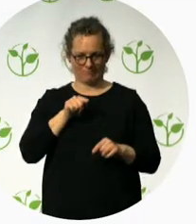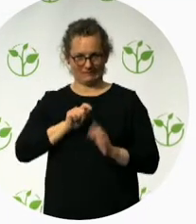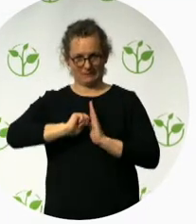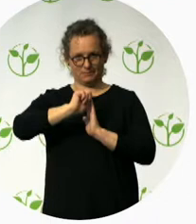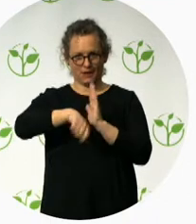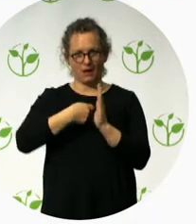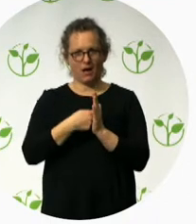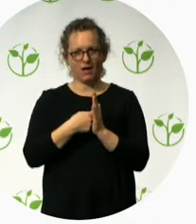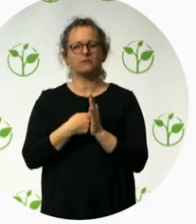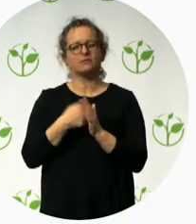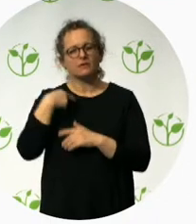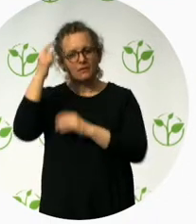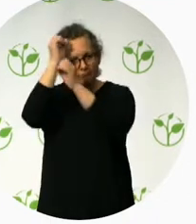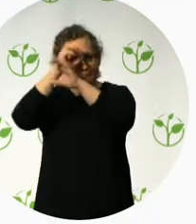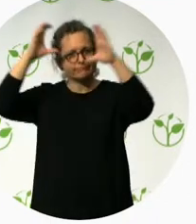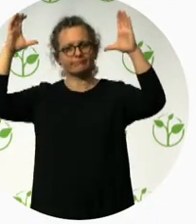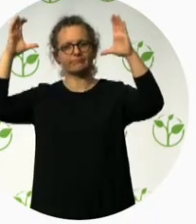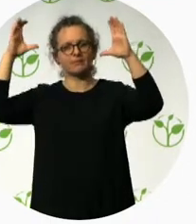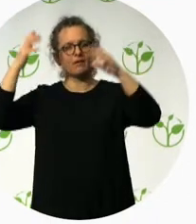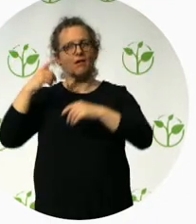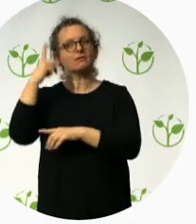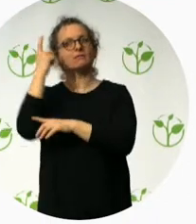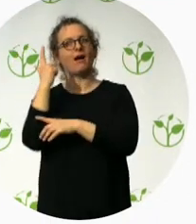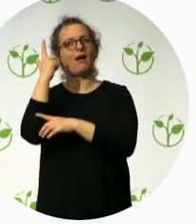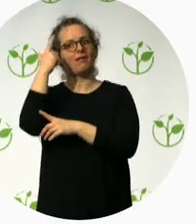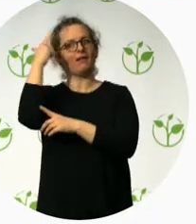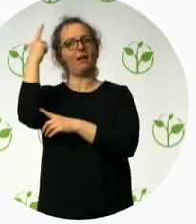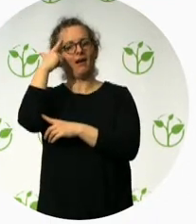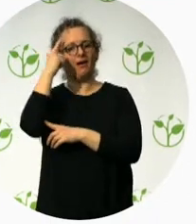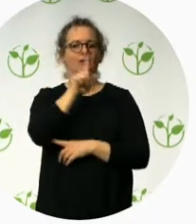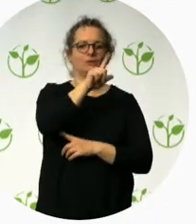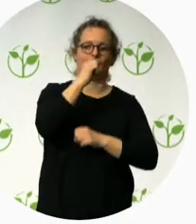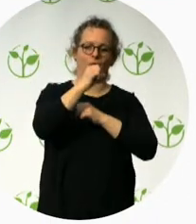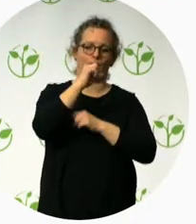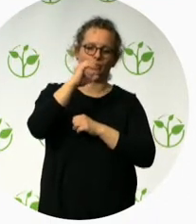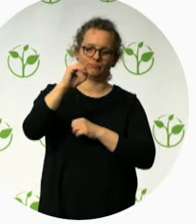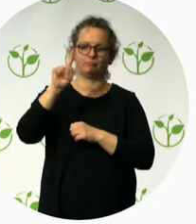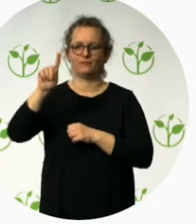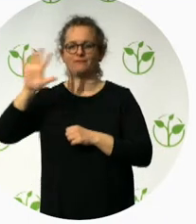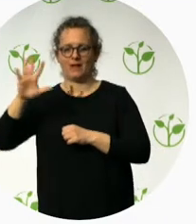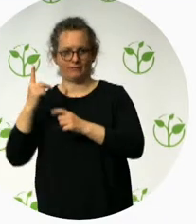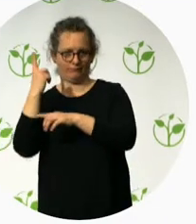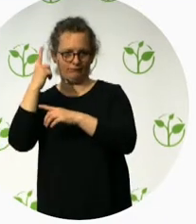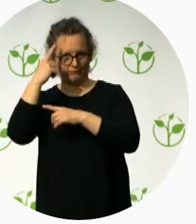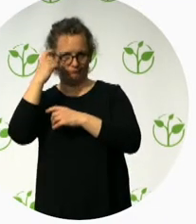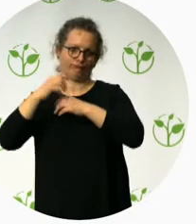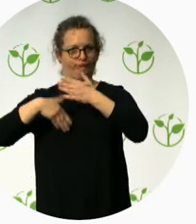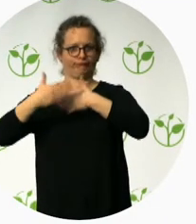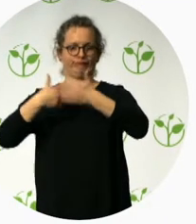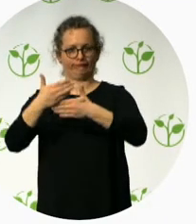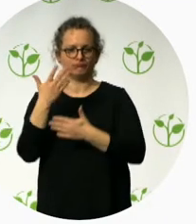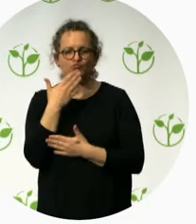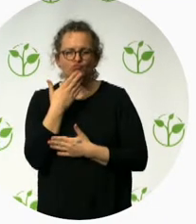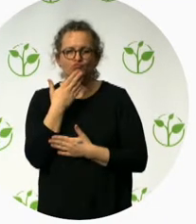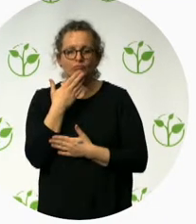2015 and will end next year, 2019. So the idea of this project is train